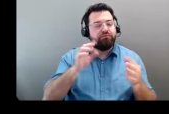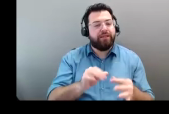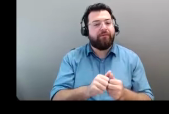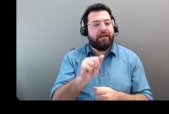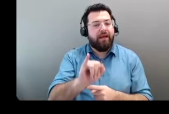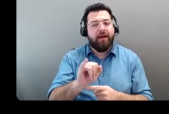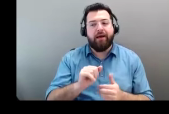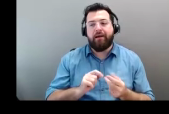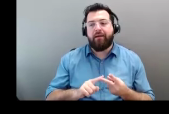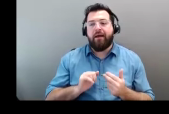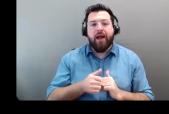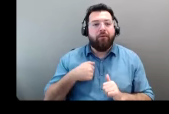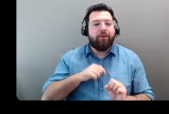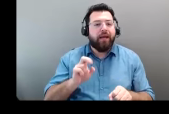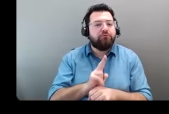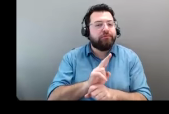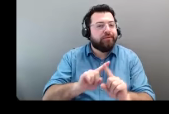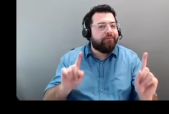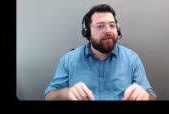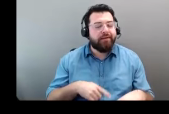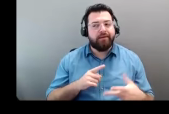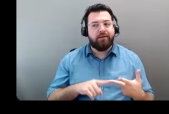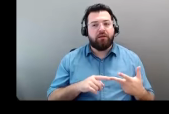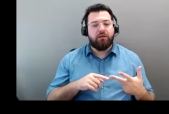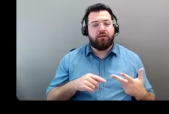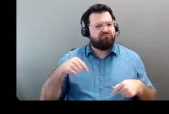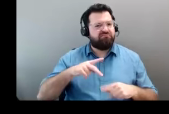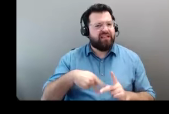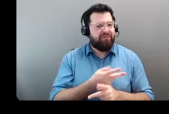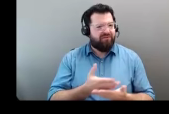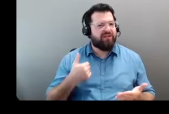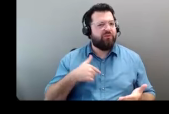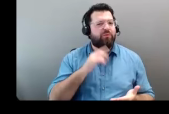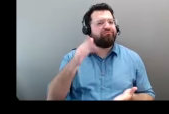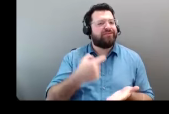differently. Those are, these are things that we're going to talk about as well.